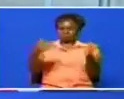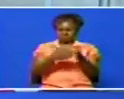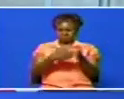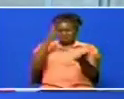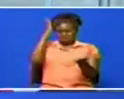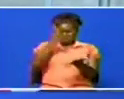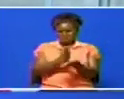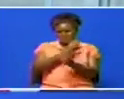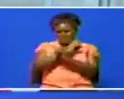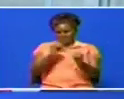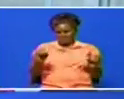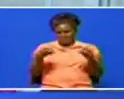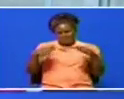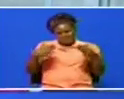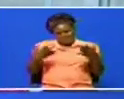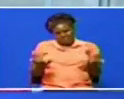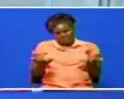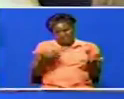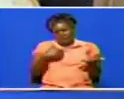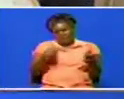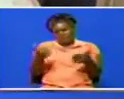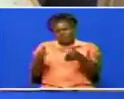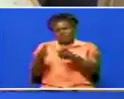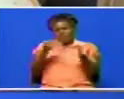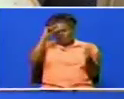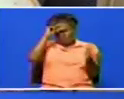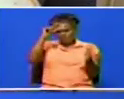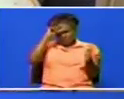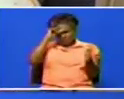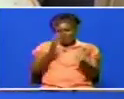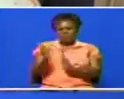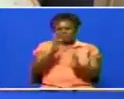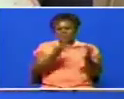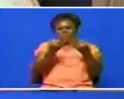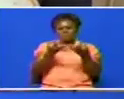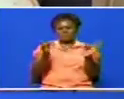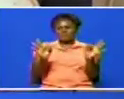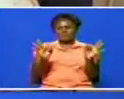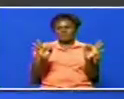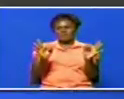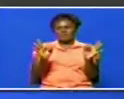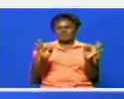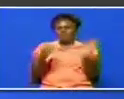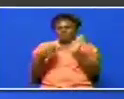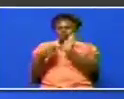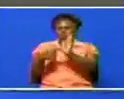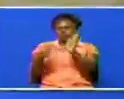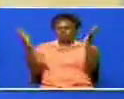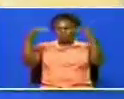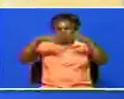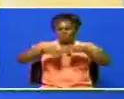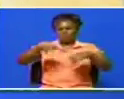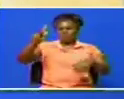sure kama tutaproduce another option. The government has now organized a free, eco-friendly exhibition to take place at